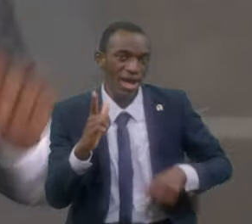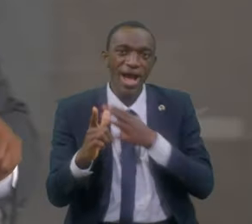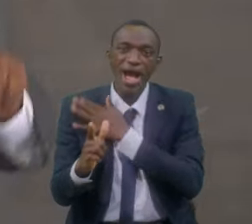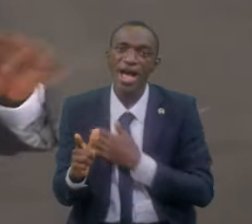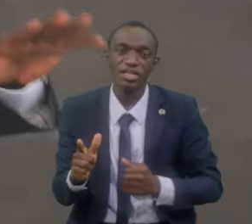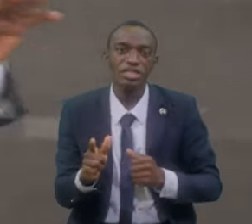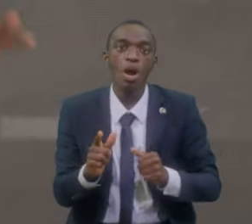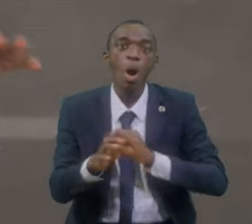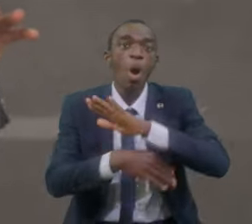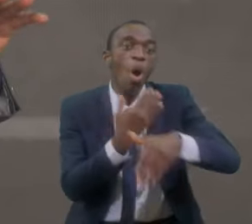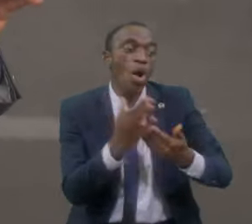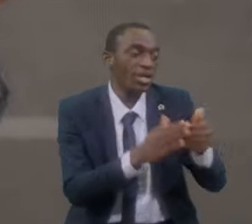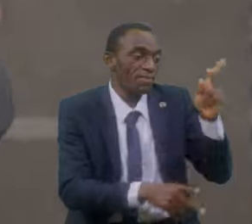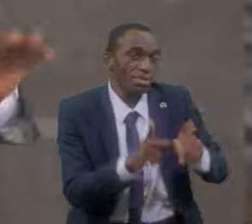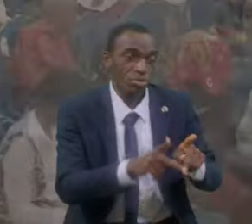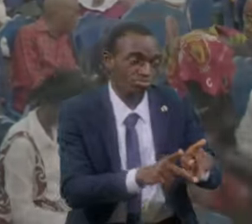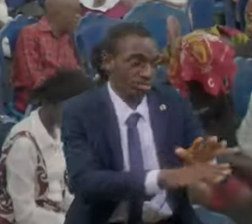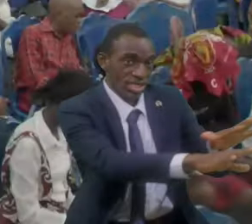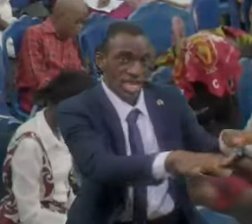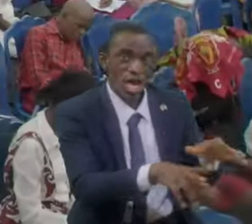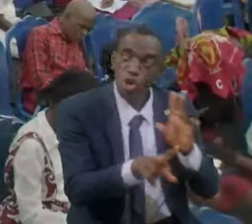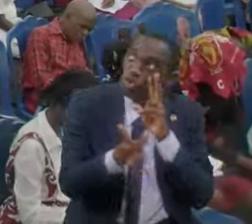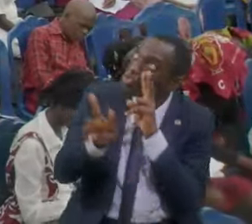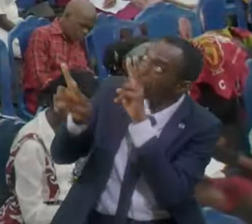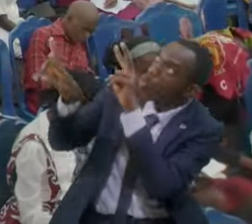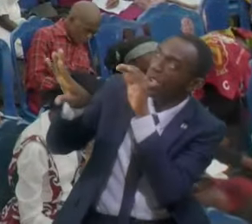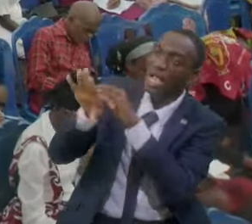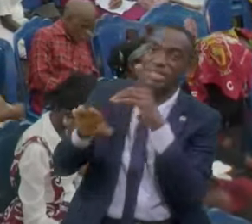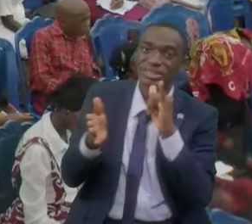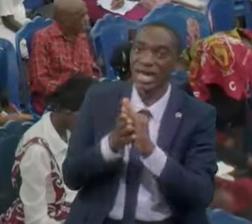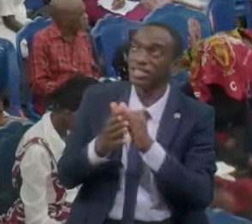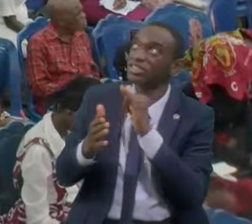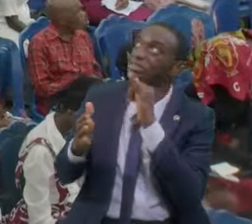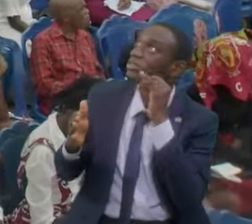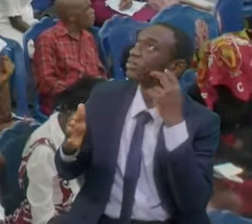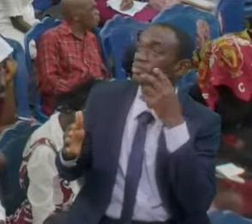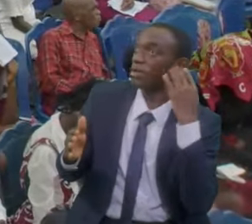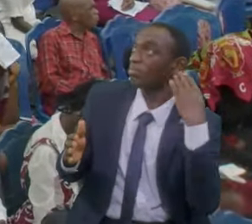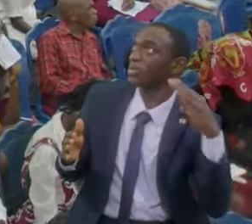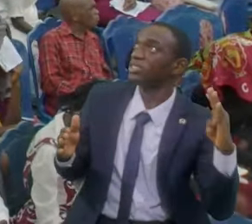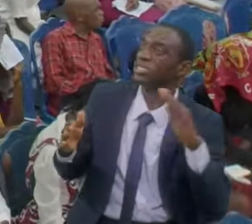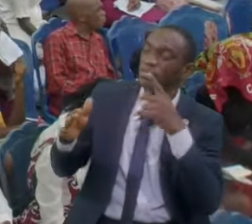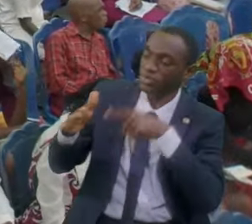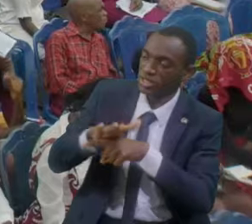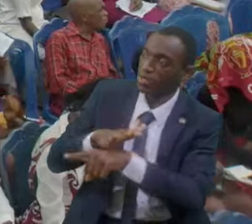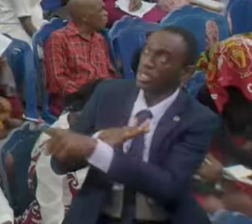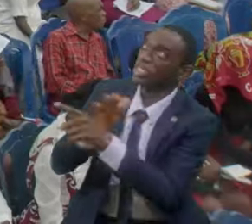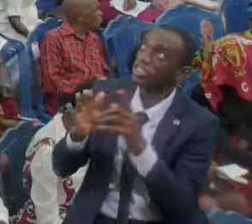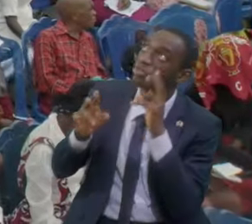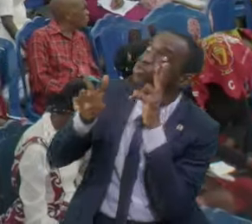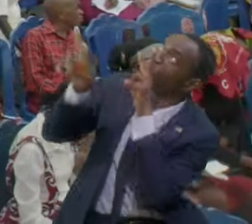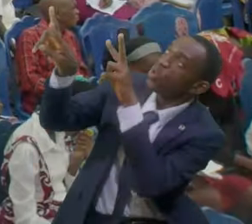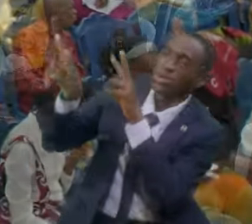that time that looked on the brazen serpent, when they looked, they lived. The children of